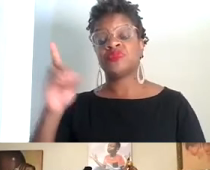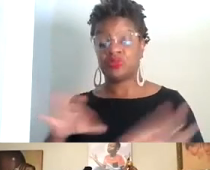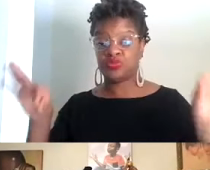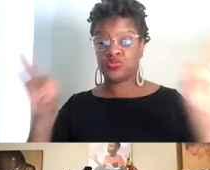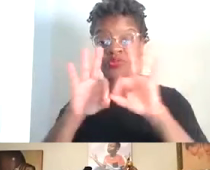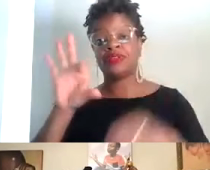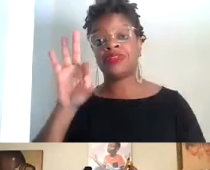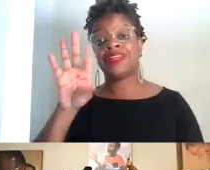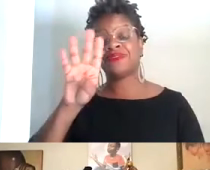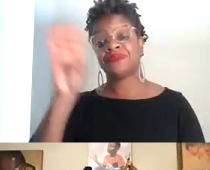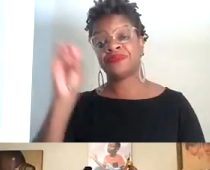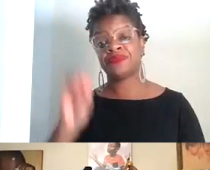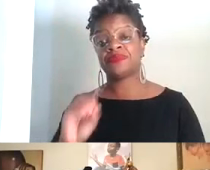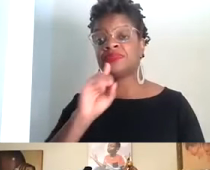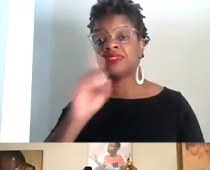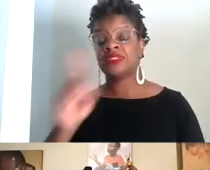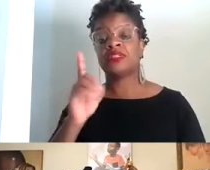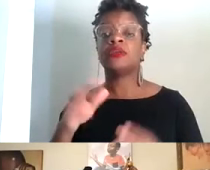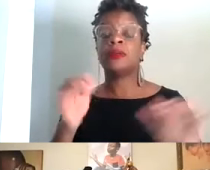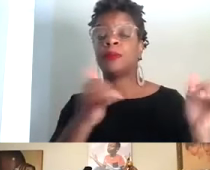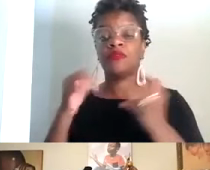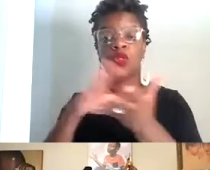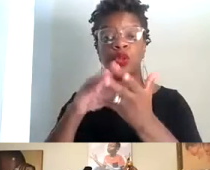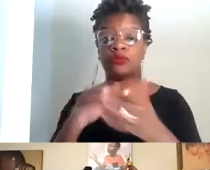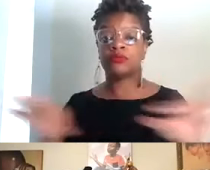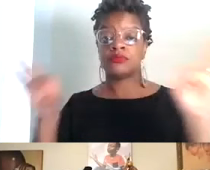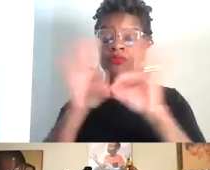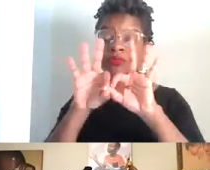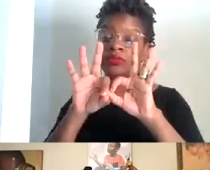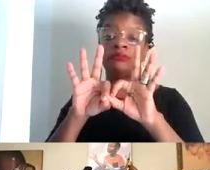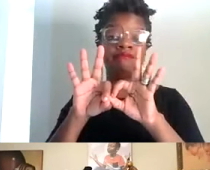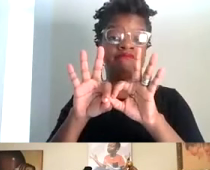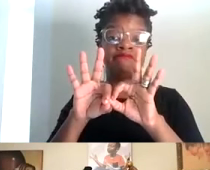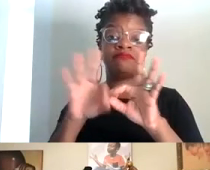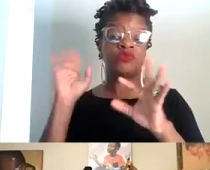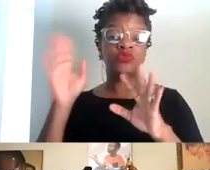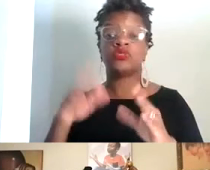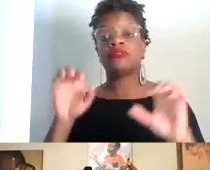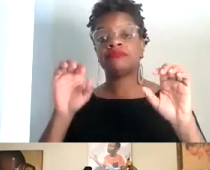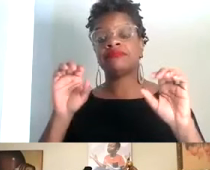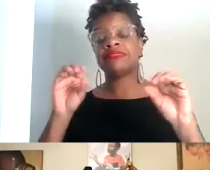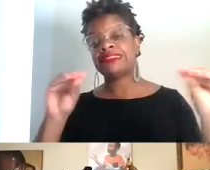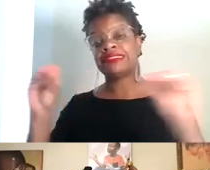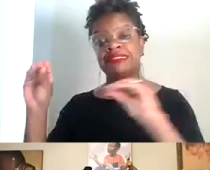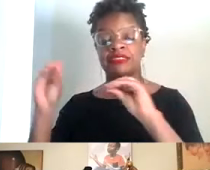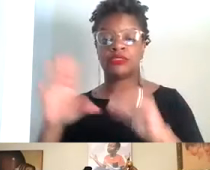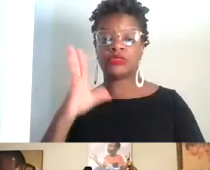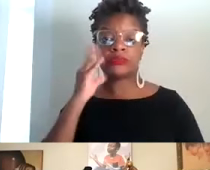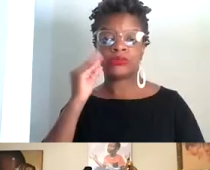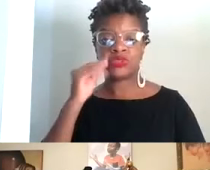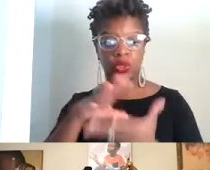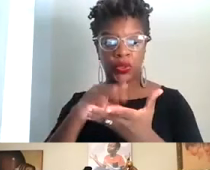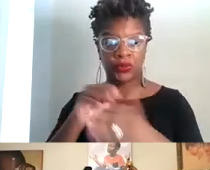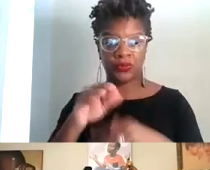families agree that playful learning is critical to their education experience. We've also